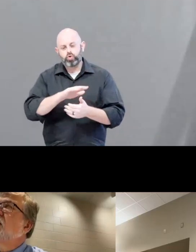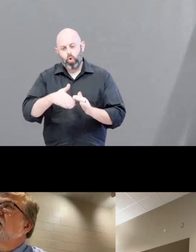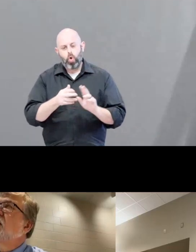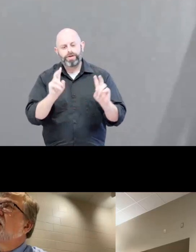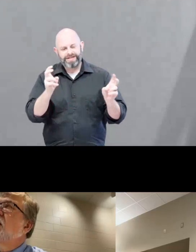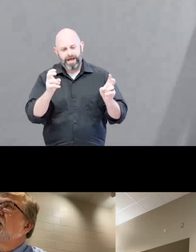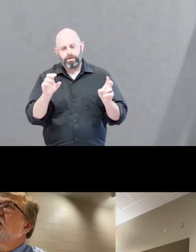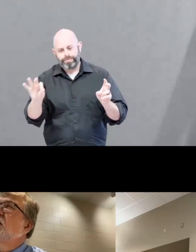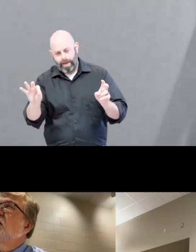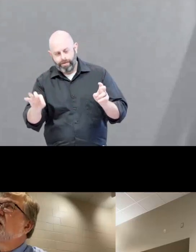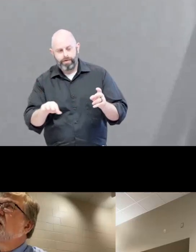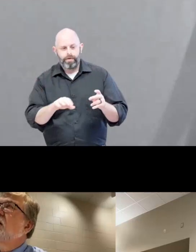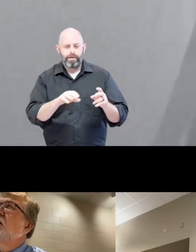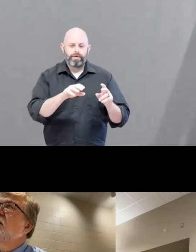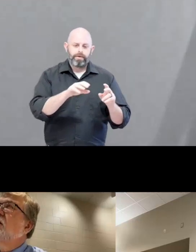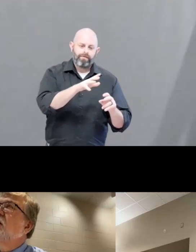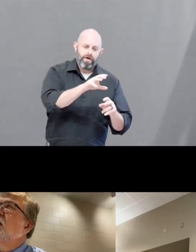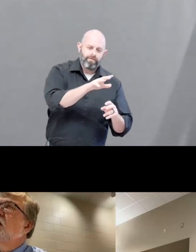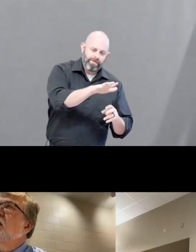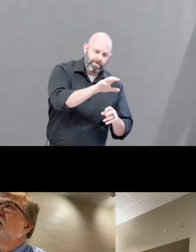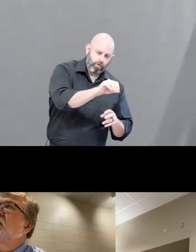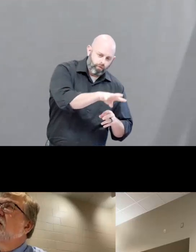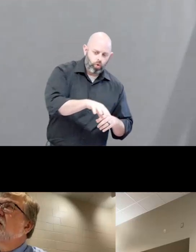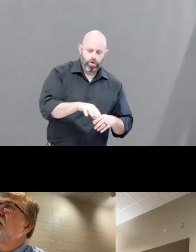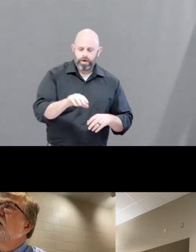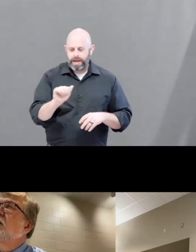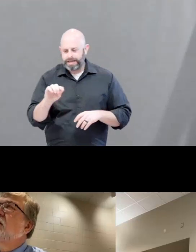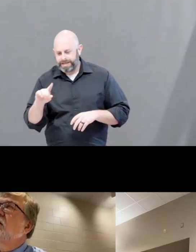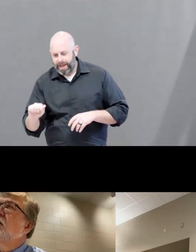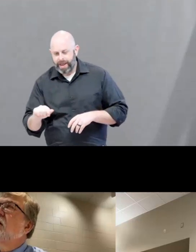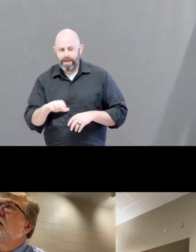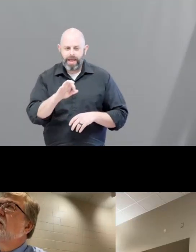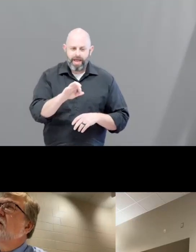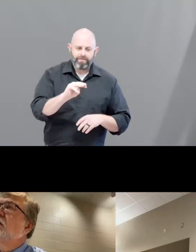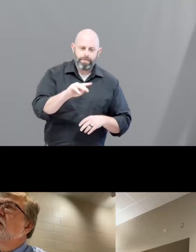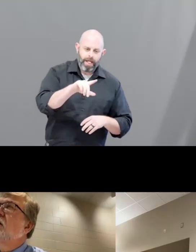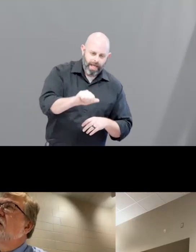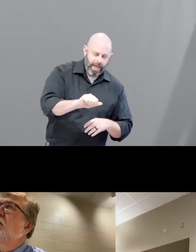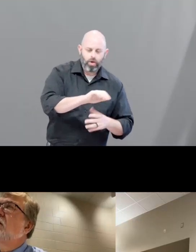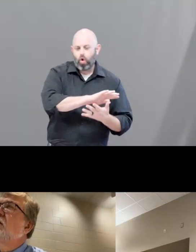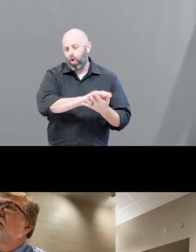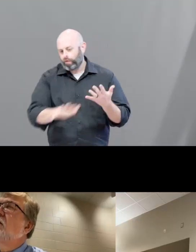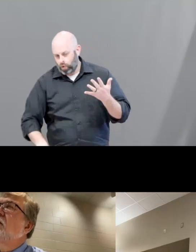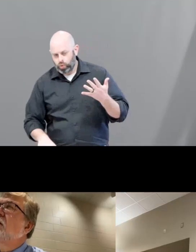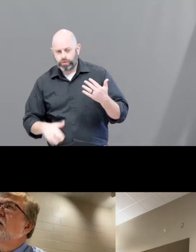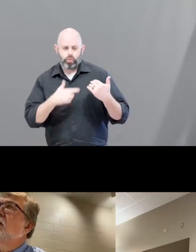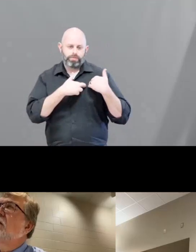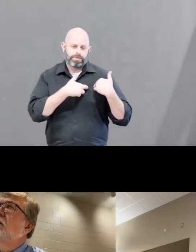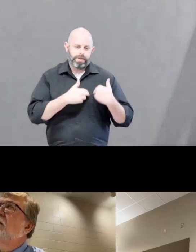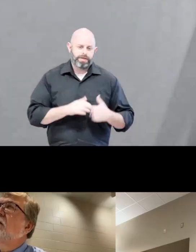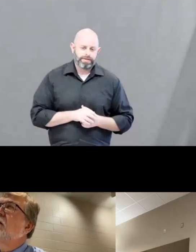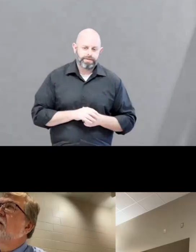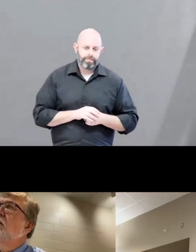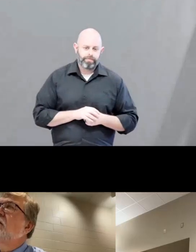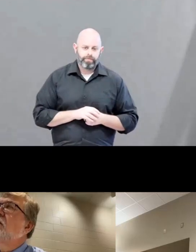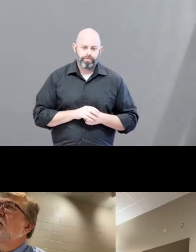Title 504, ADA, FMLA, all of those responsibilities.